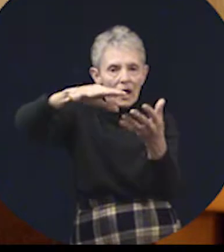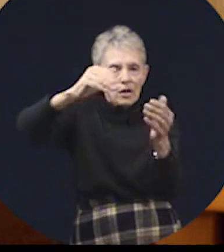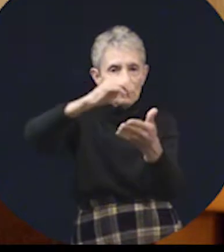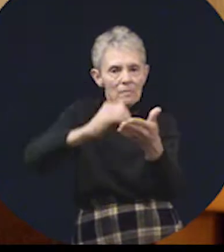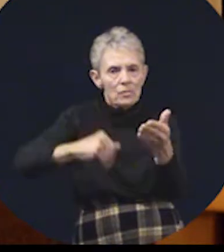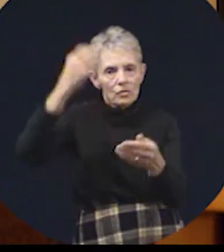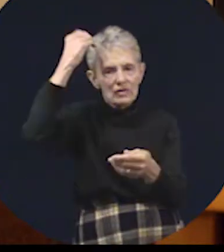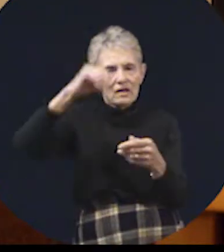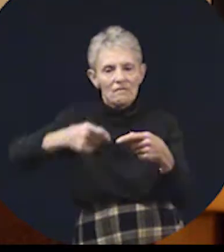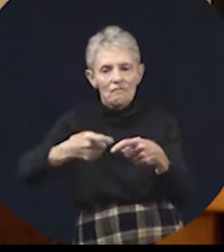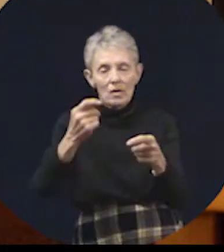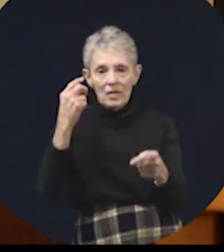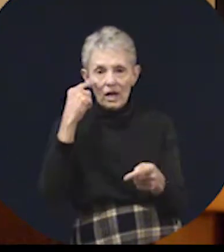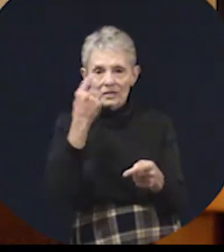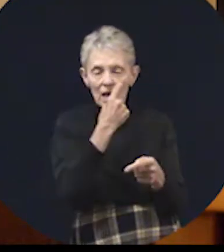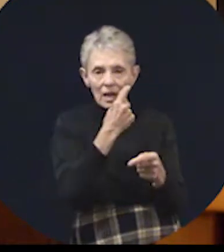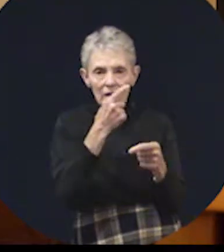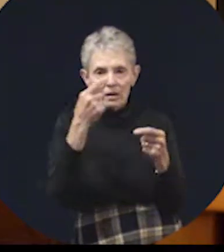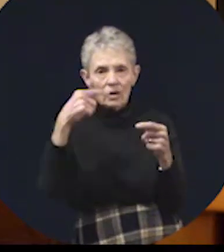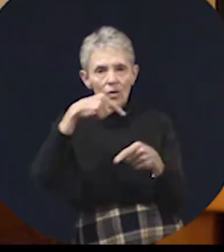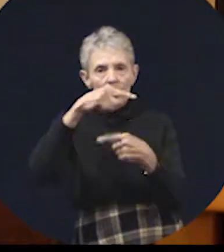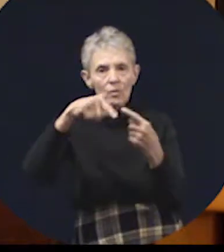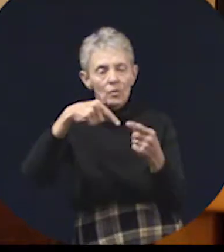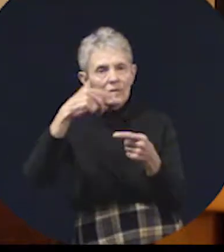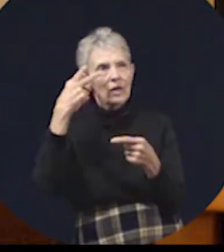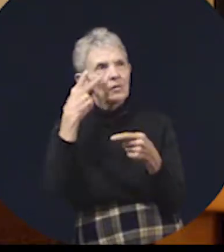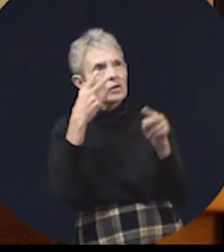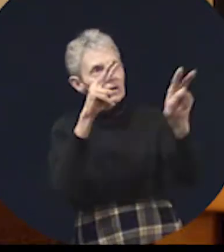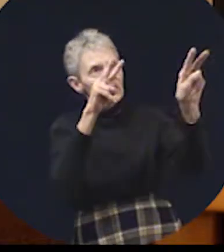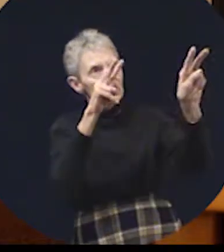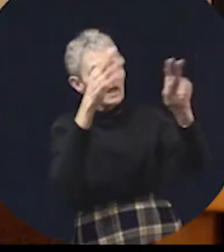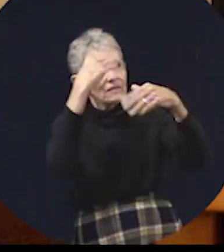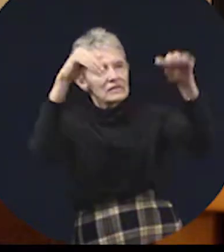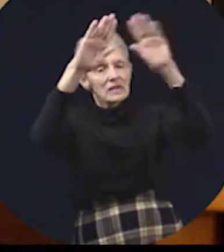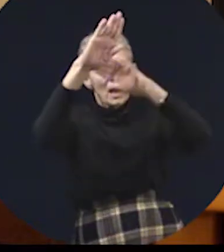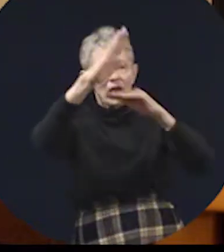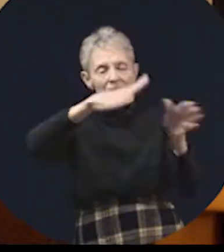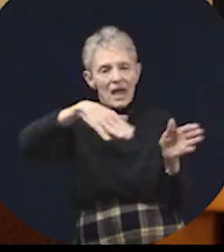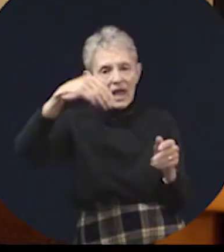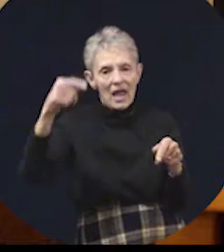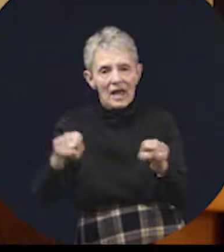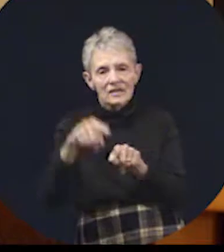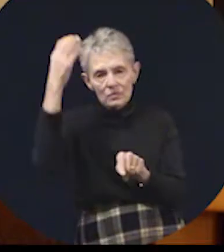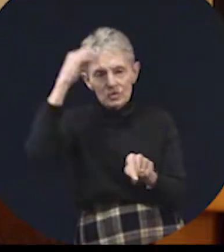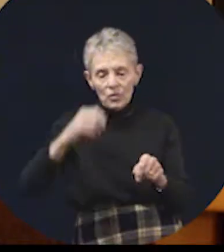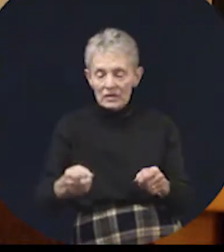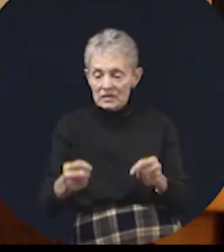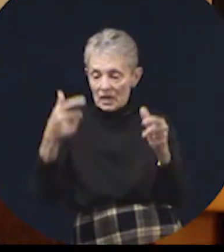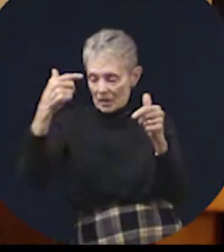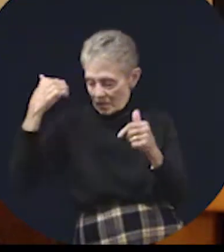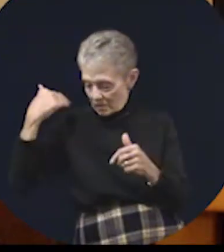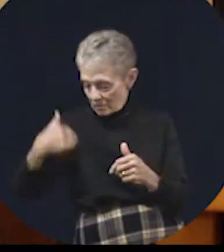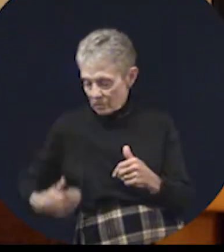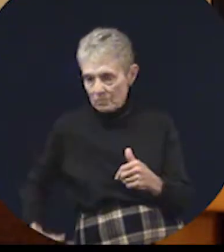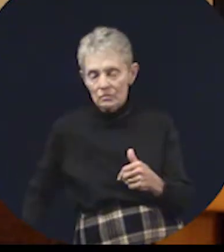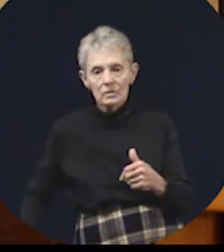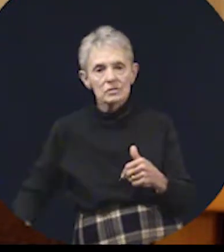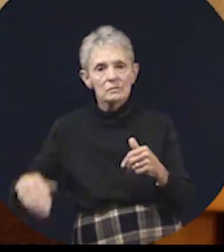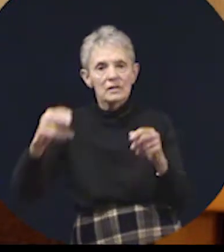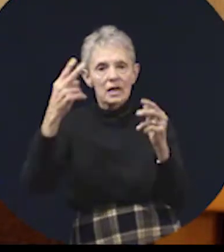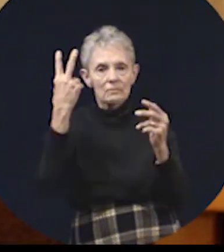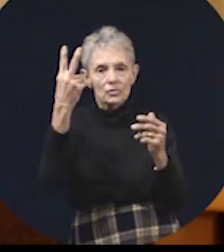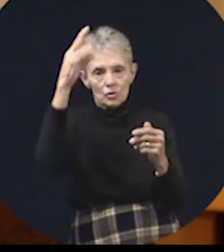sight. When they were looking intently at the sky as he was going, suddenly two men dressed in white garments stood beside